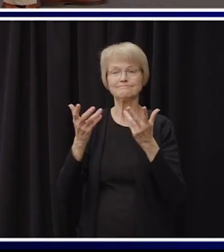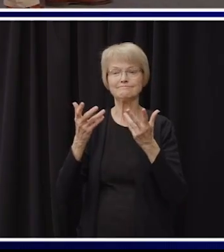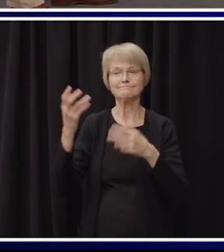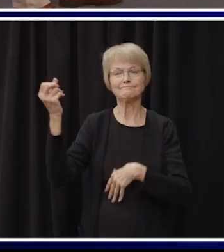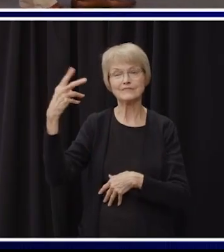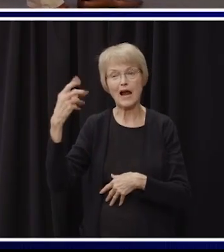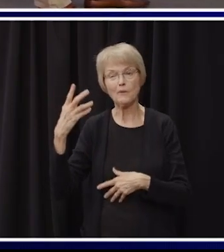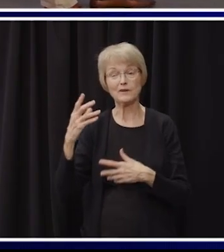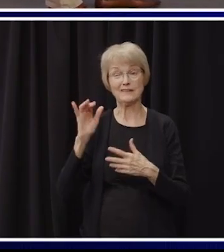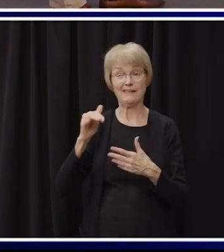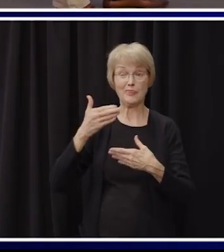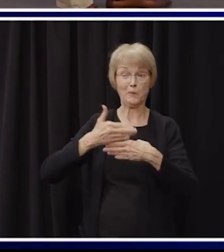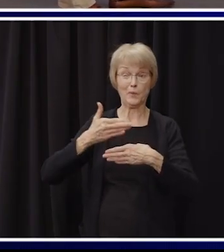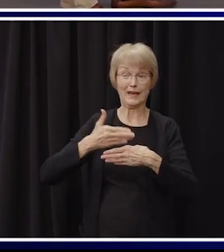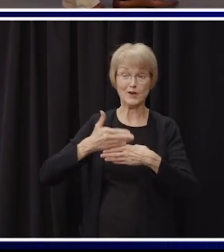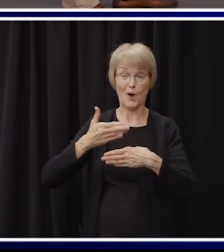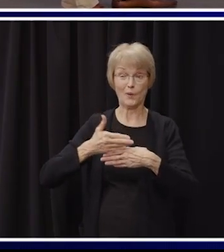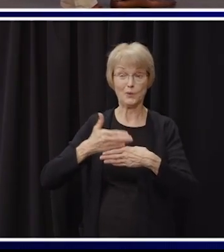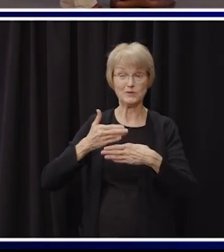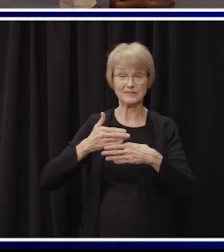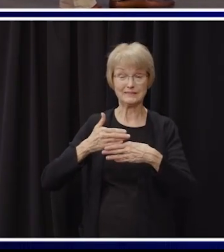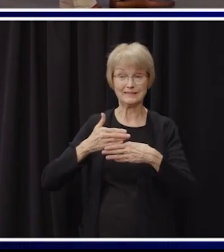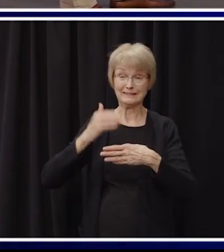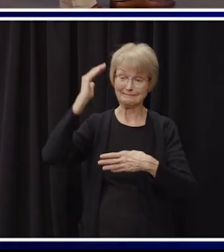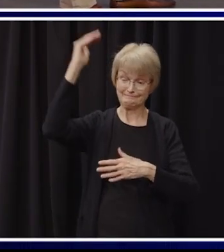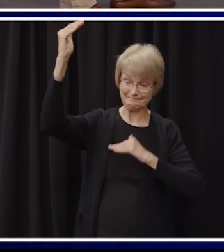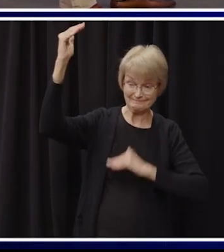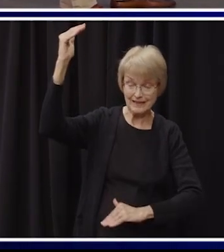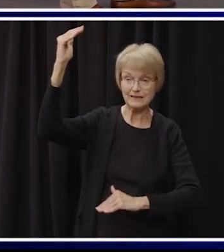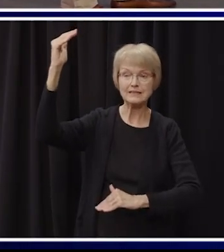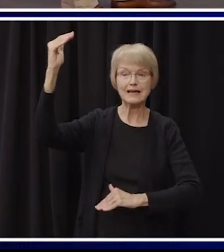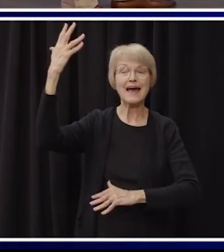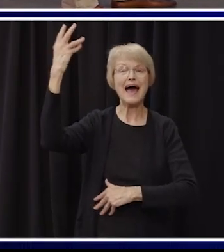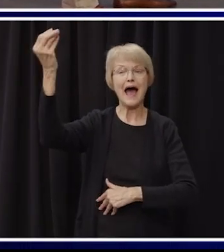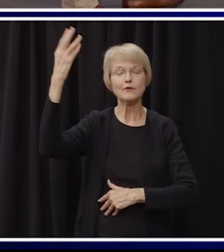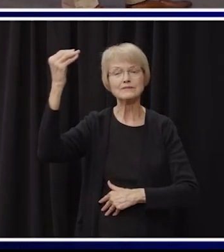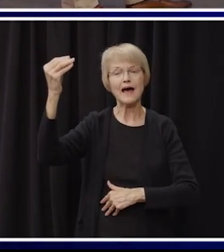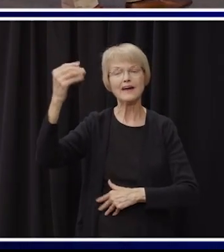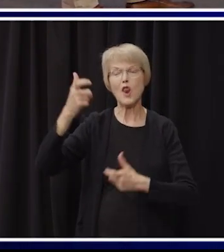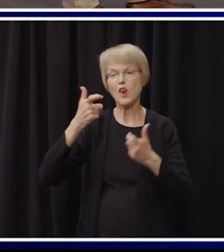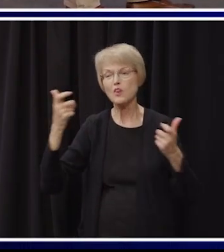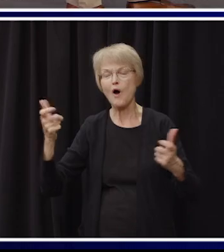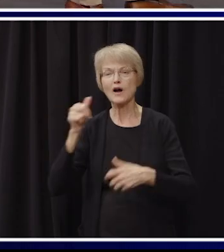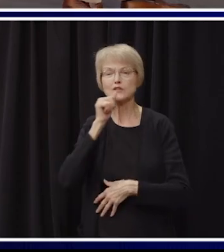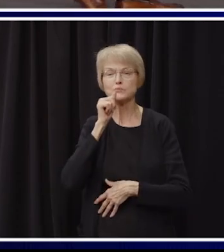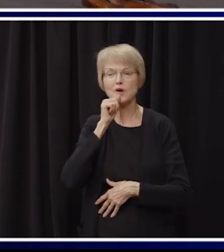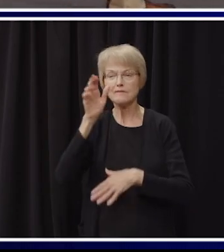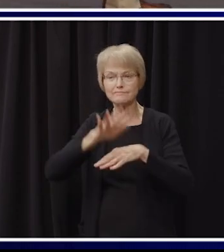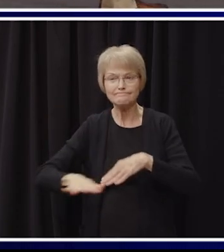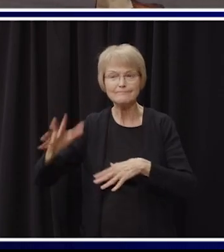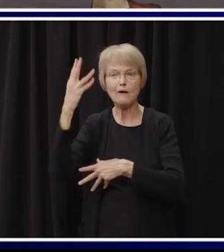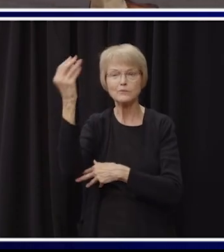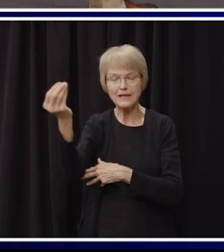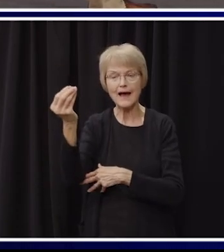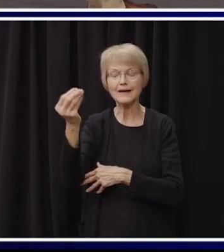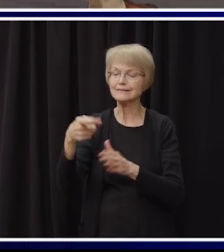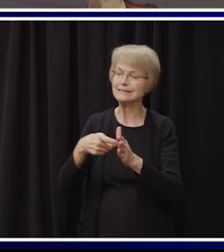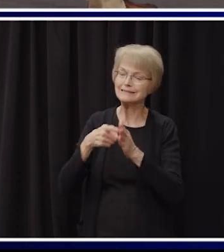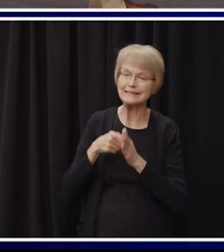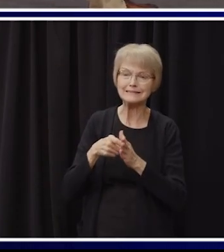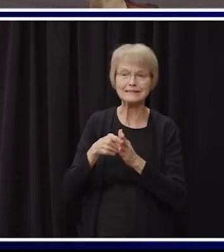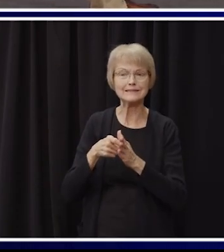a large private courtyard that this client had and insisted on that.